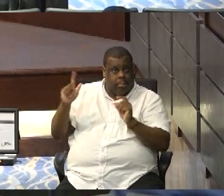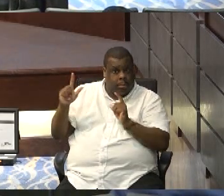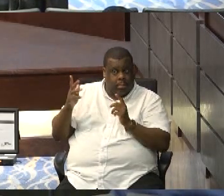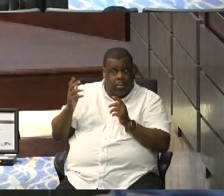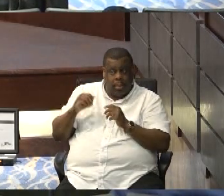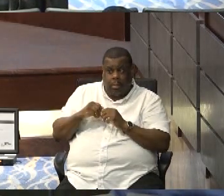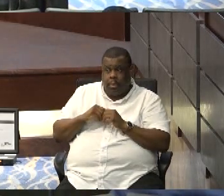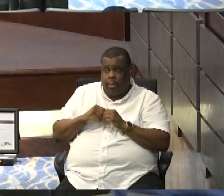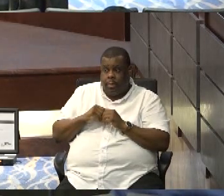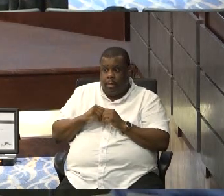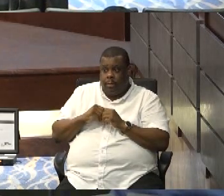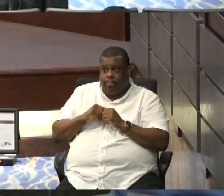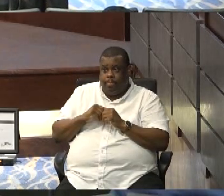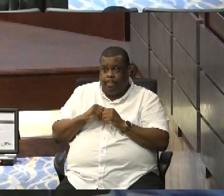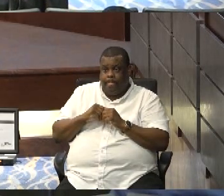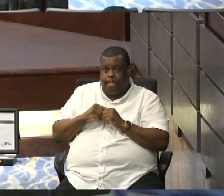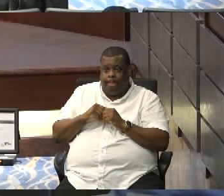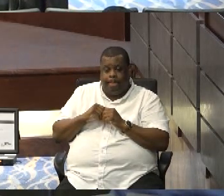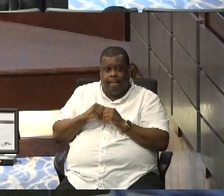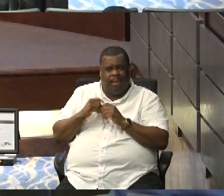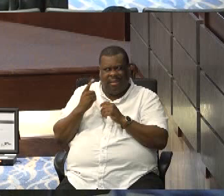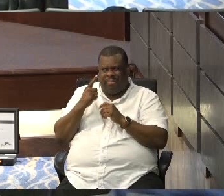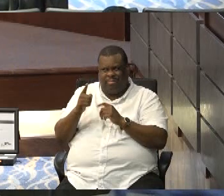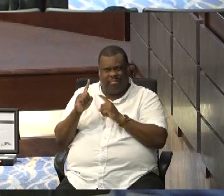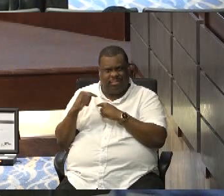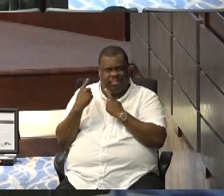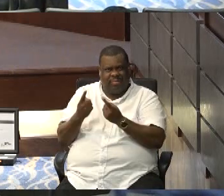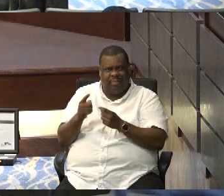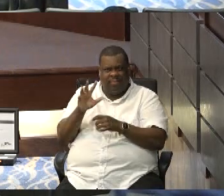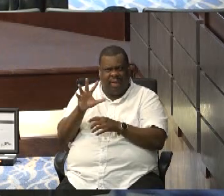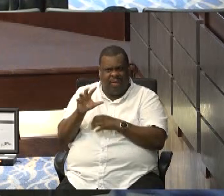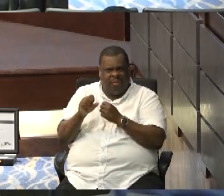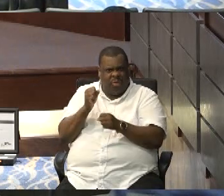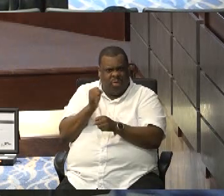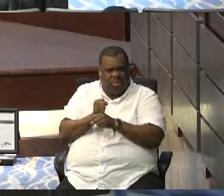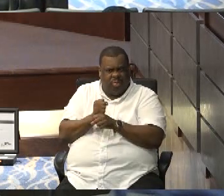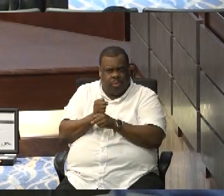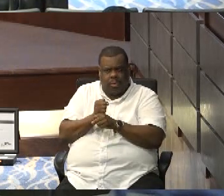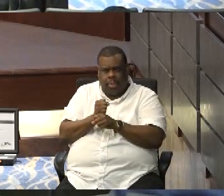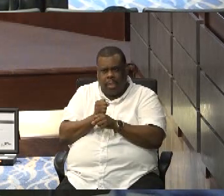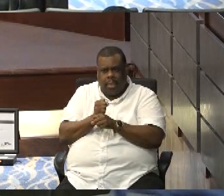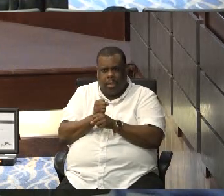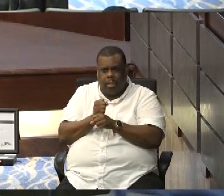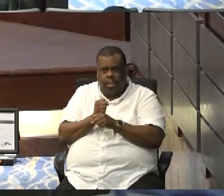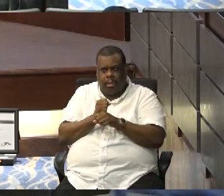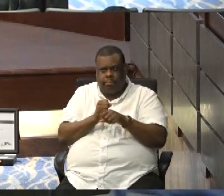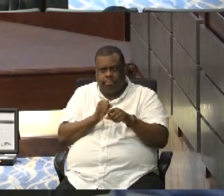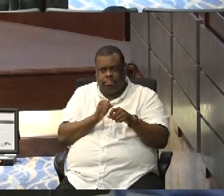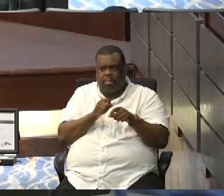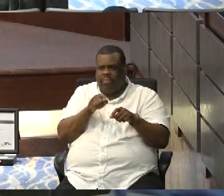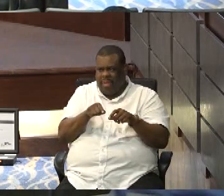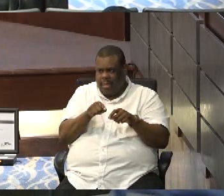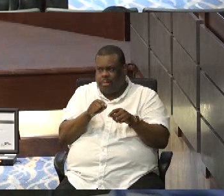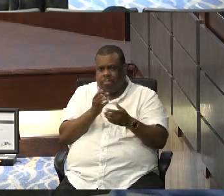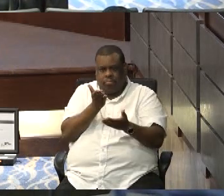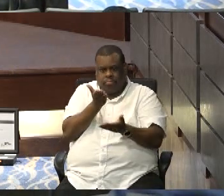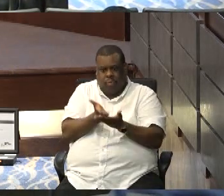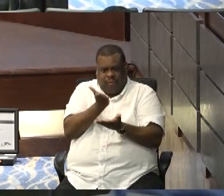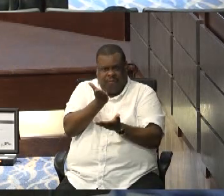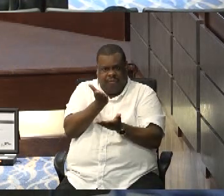infrastructure costs that we've had just in the 5 years that I've sat from this dais is evidence of what happens when you